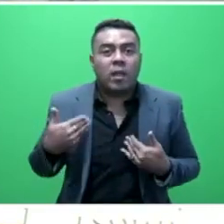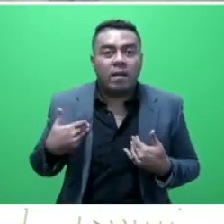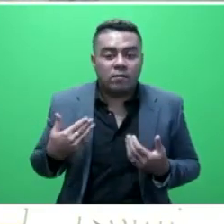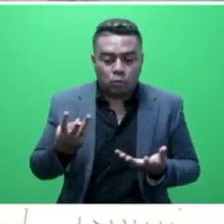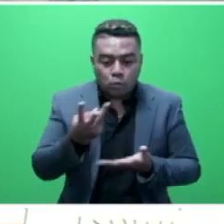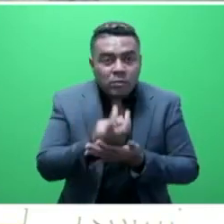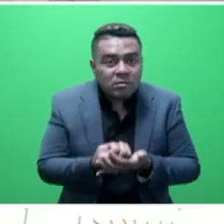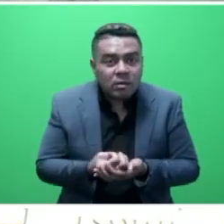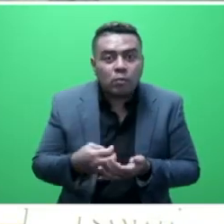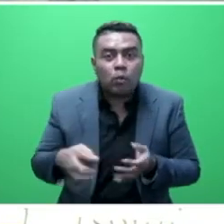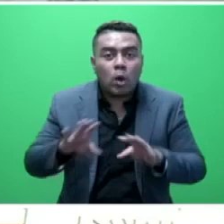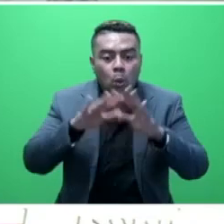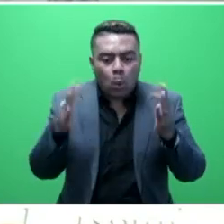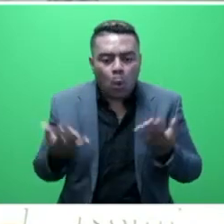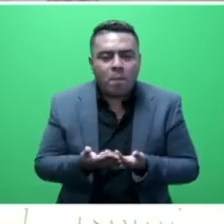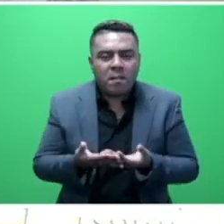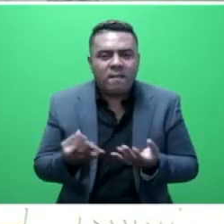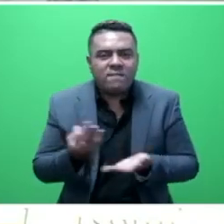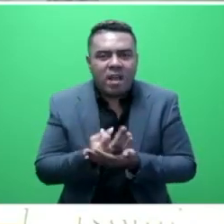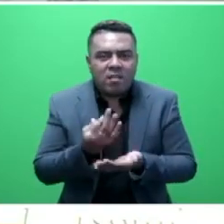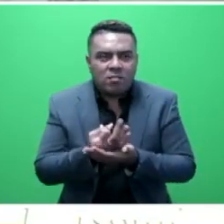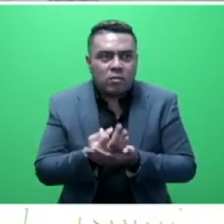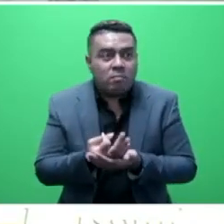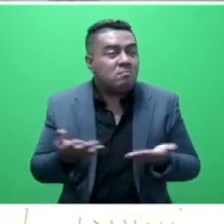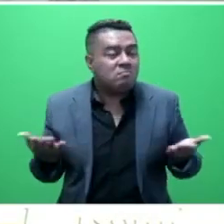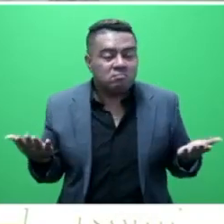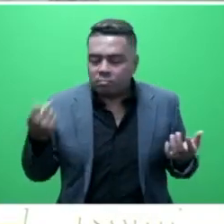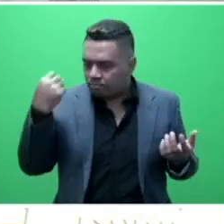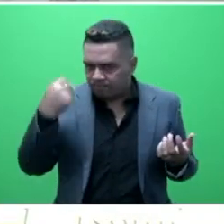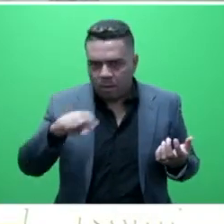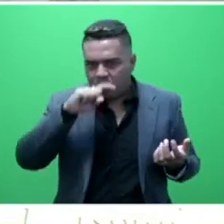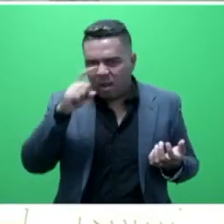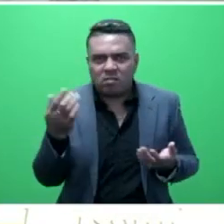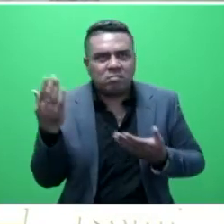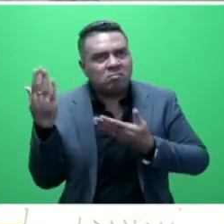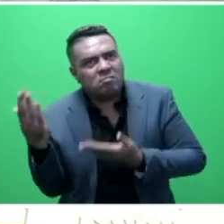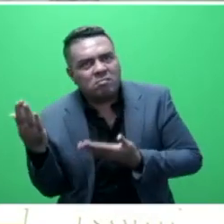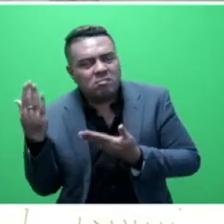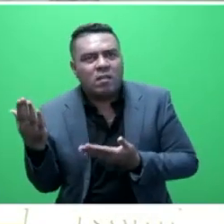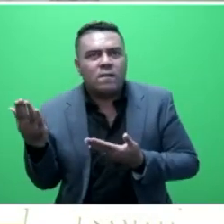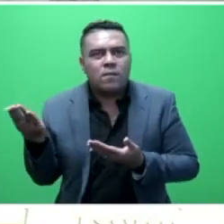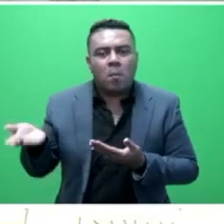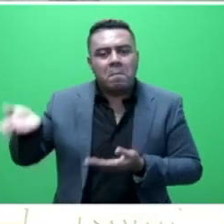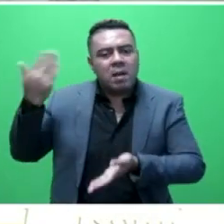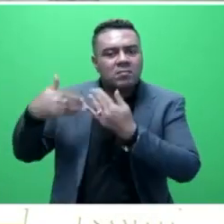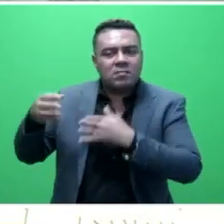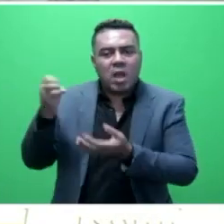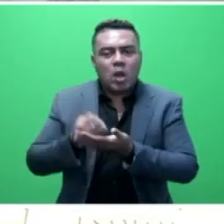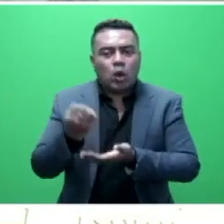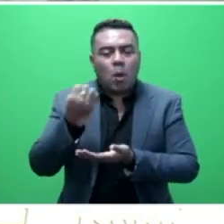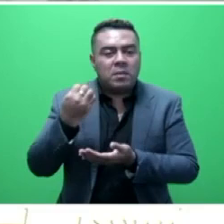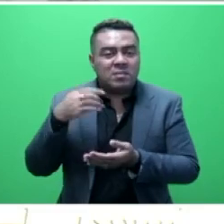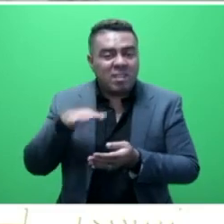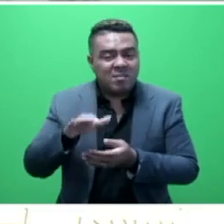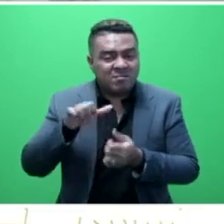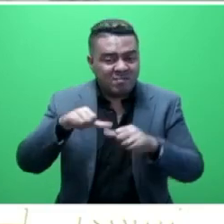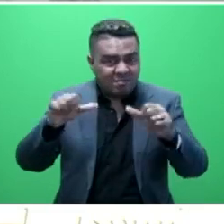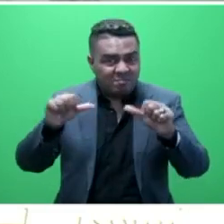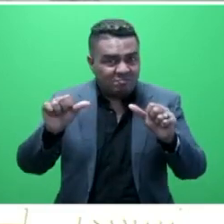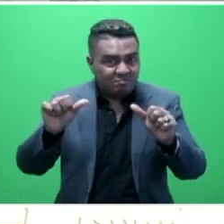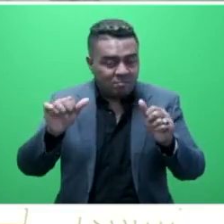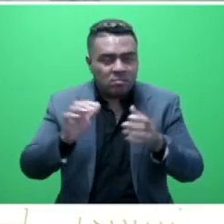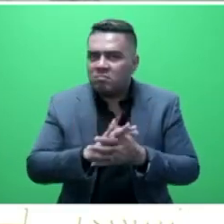financial system. So no, we cannot lean on past economic success, record-breaking as it may have